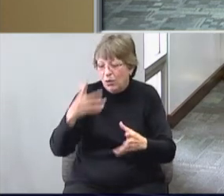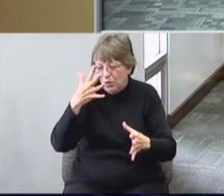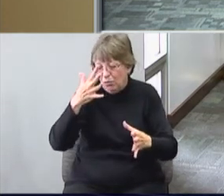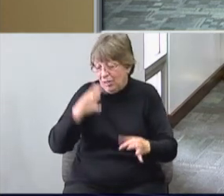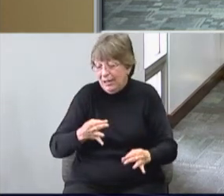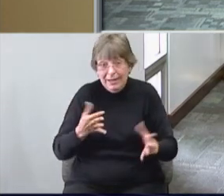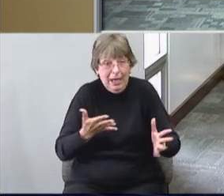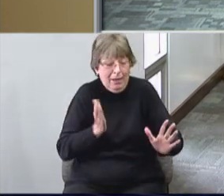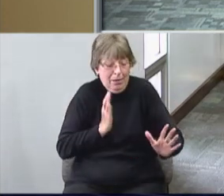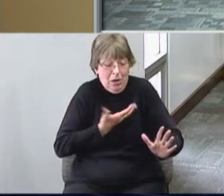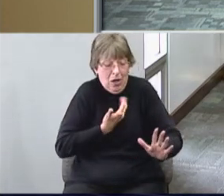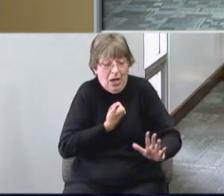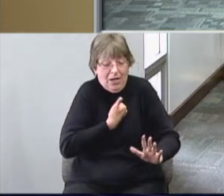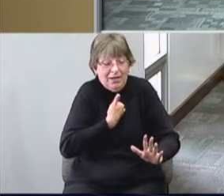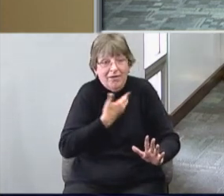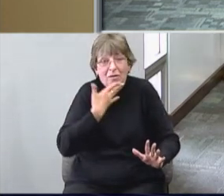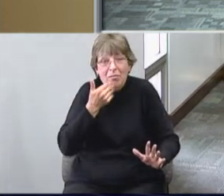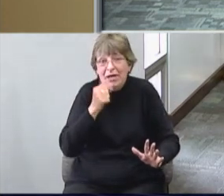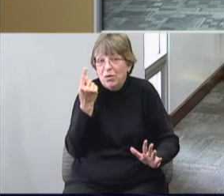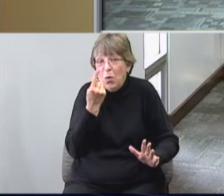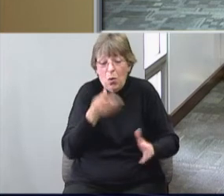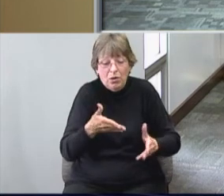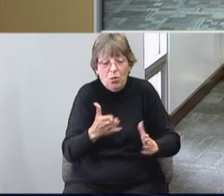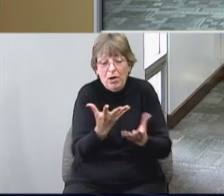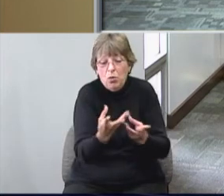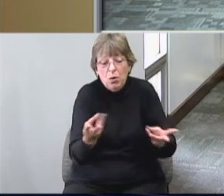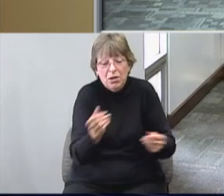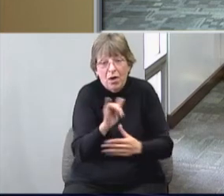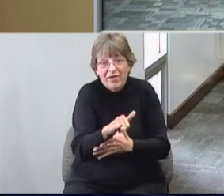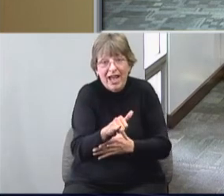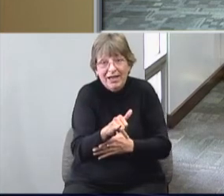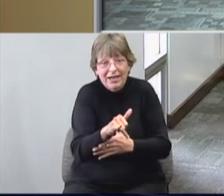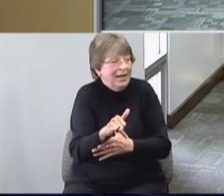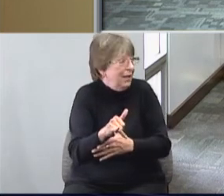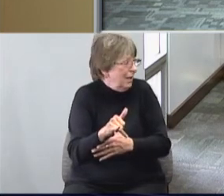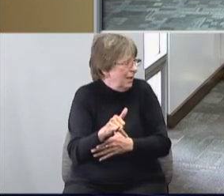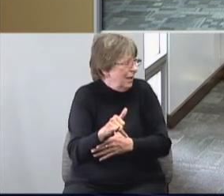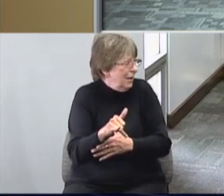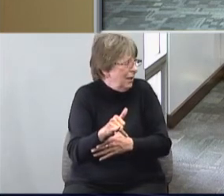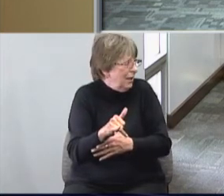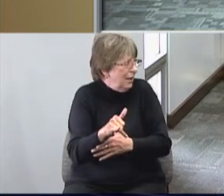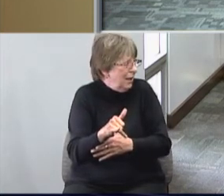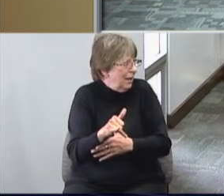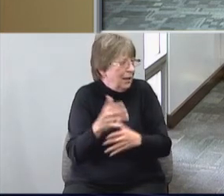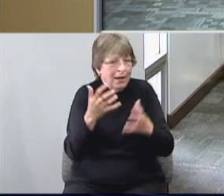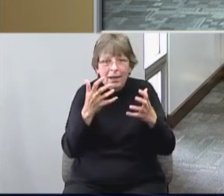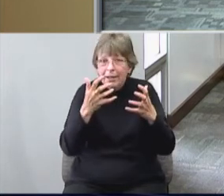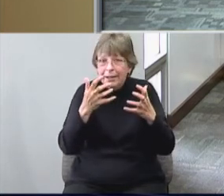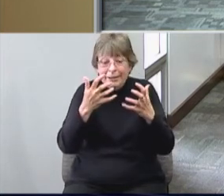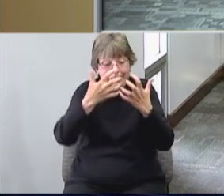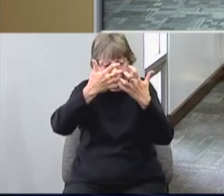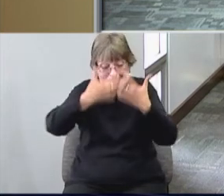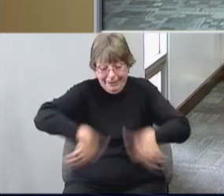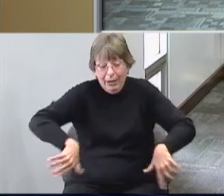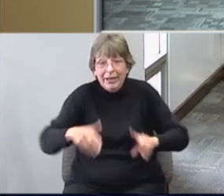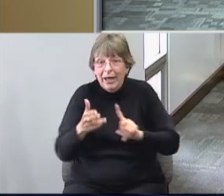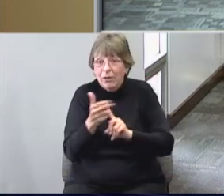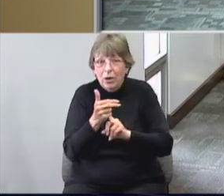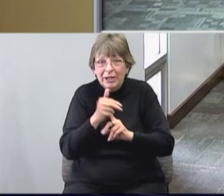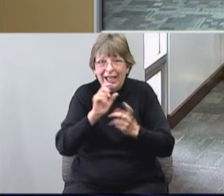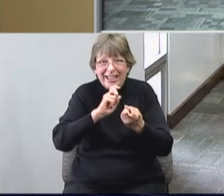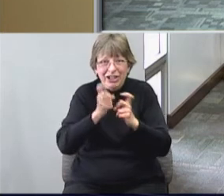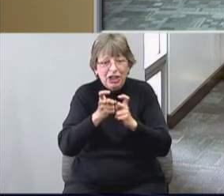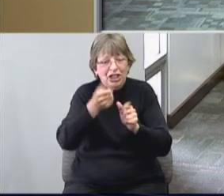best and only way we could solve this, instead of tearing the hotel apart and changing